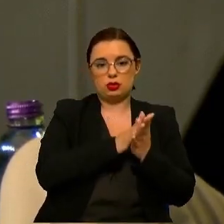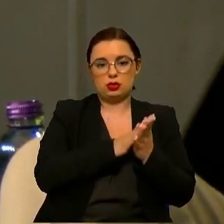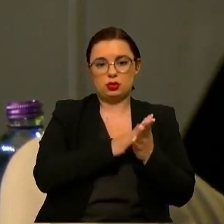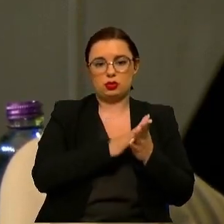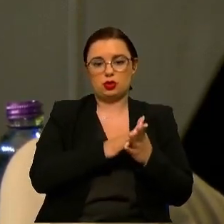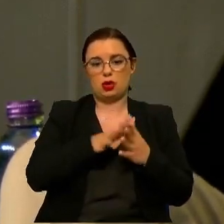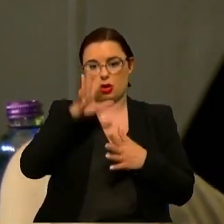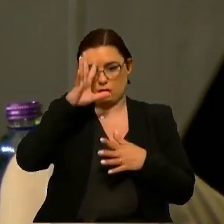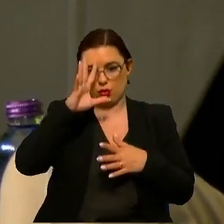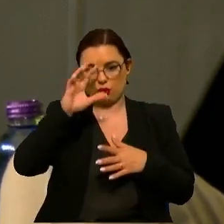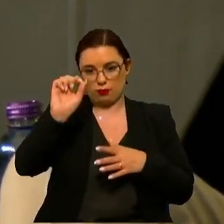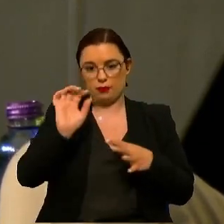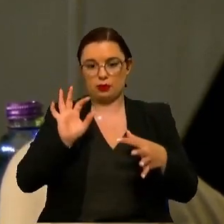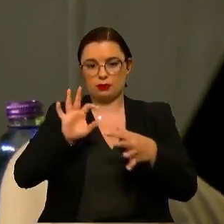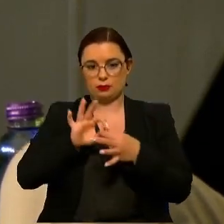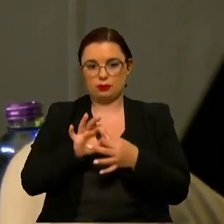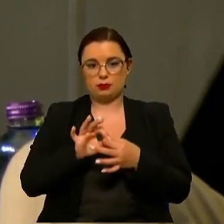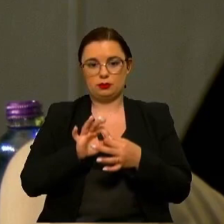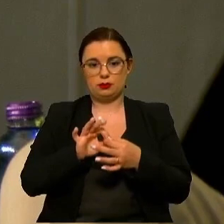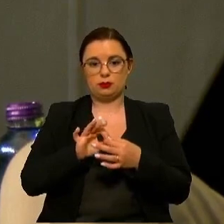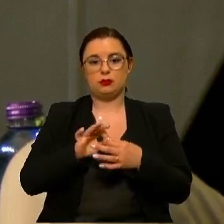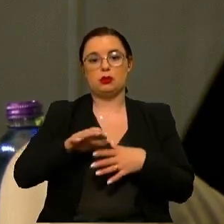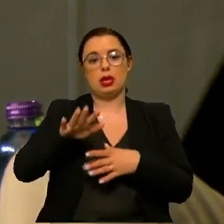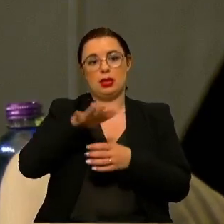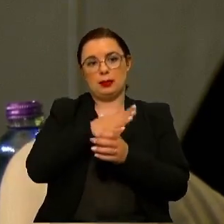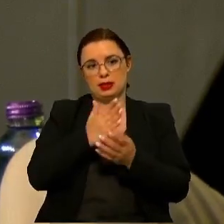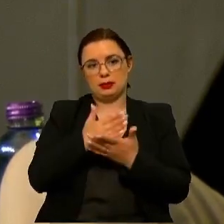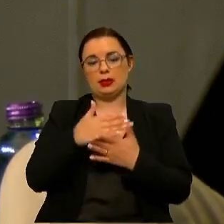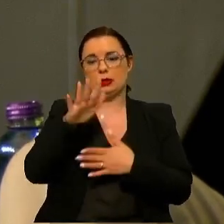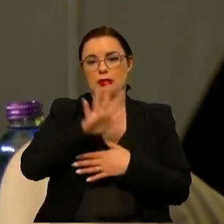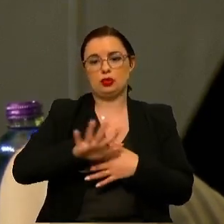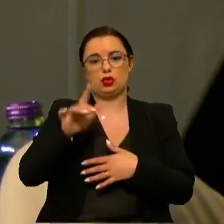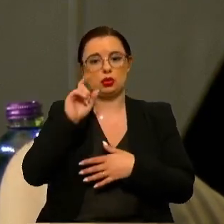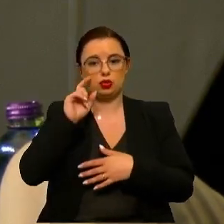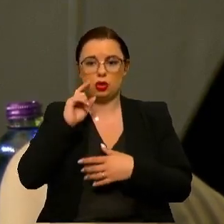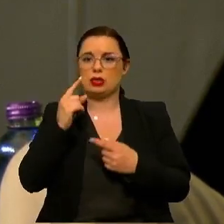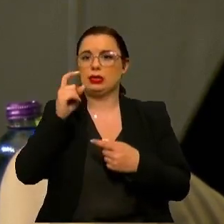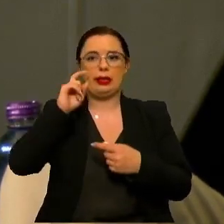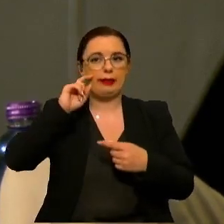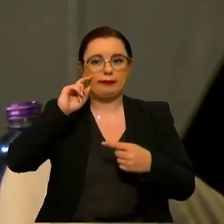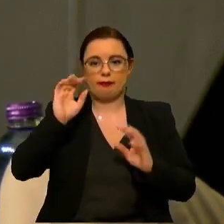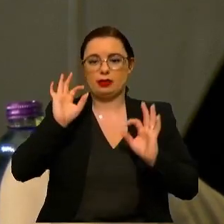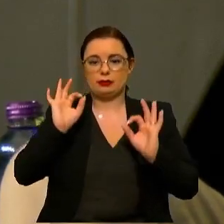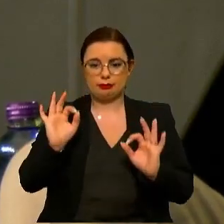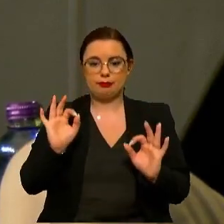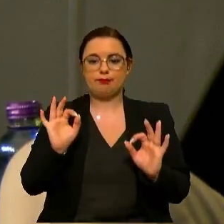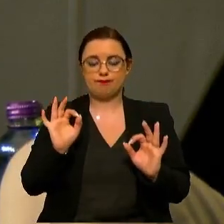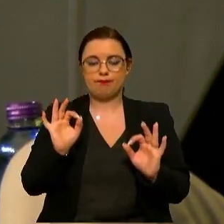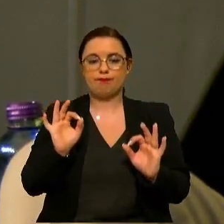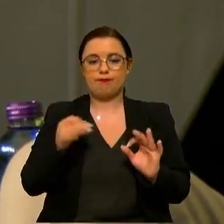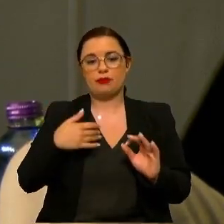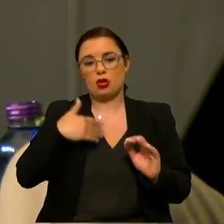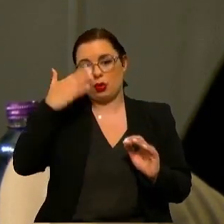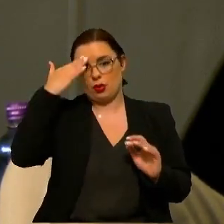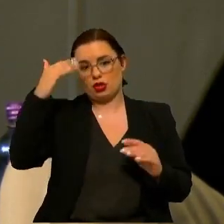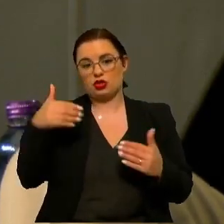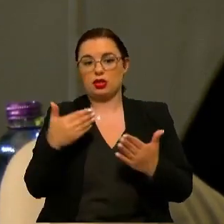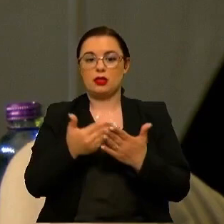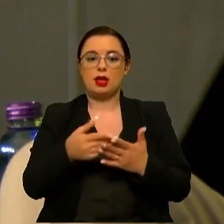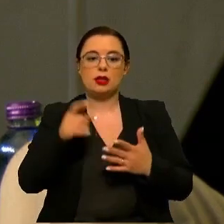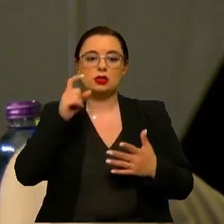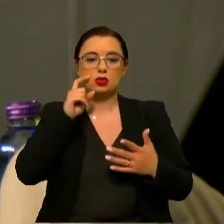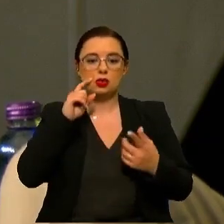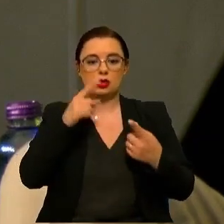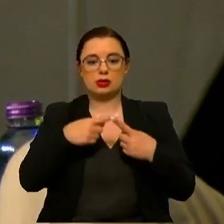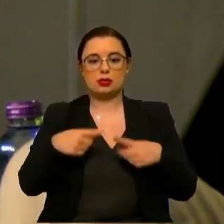given that the first user is the National Security Office, it's the government,